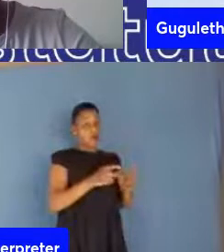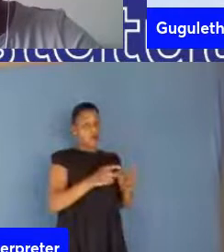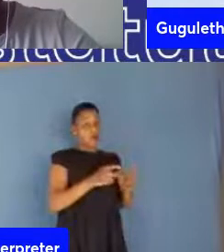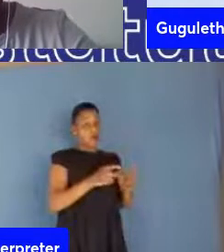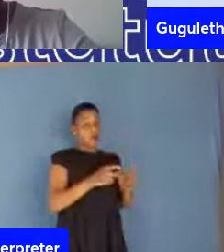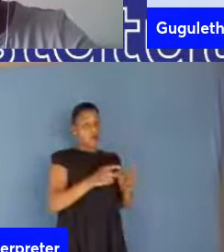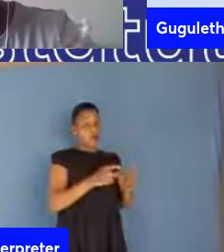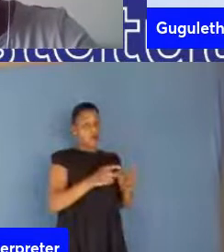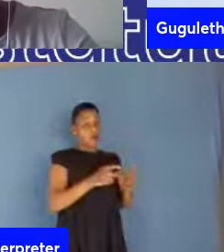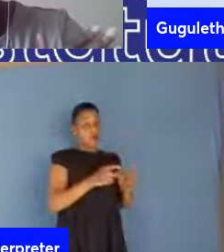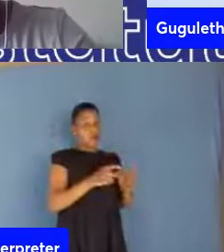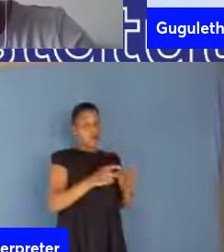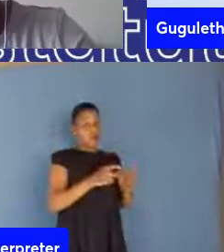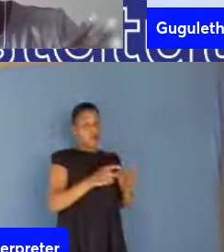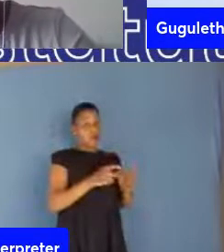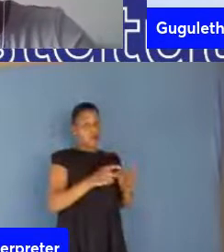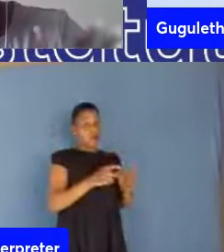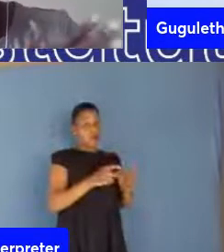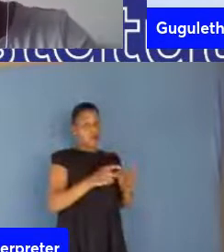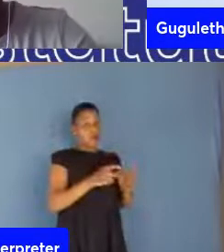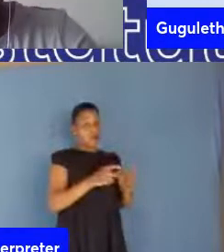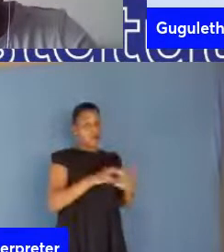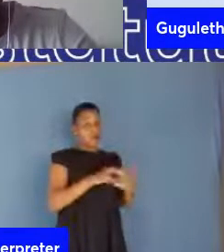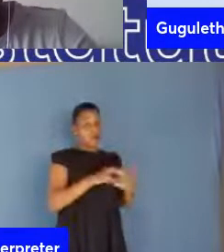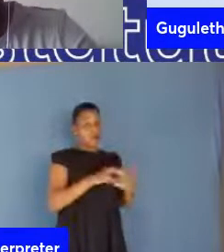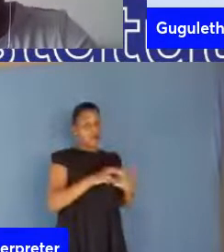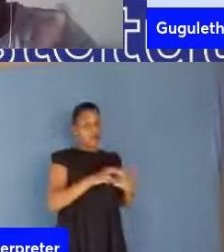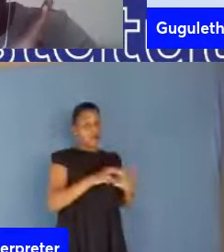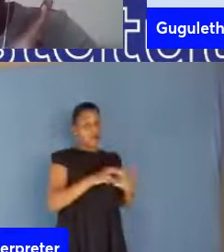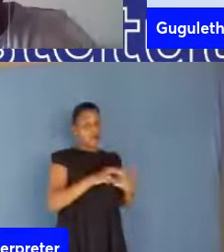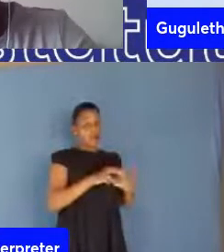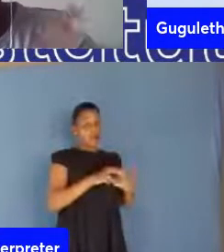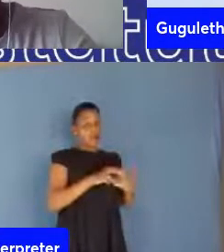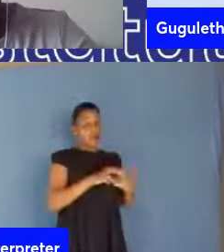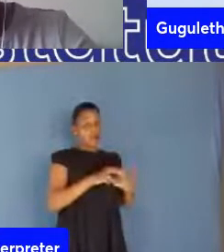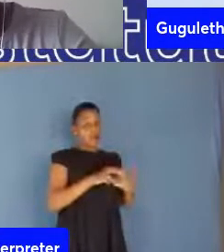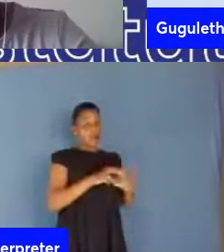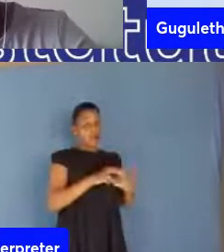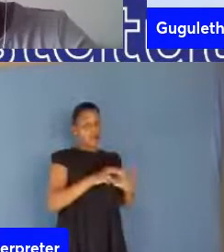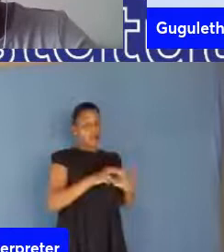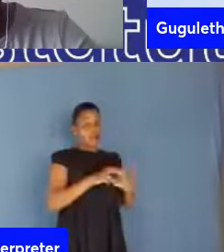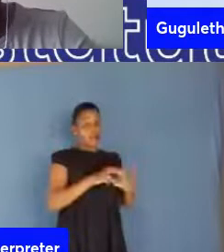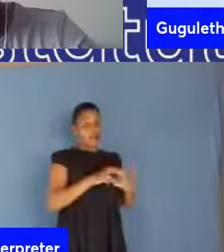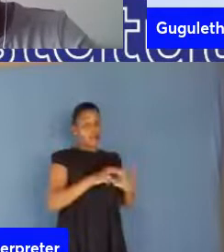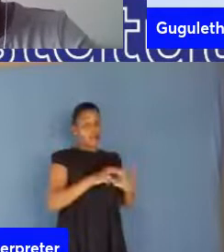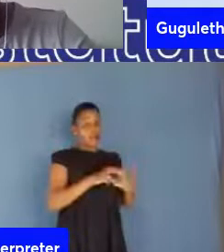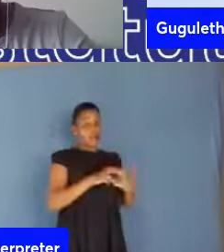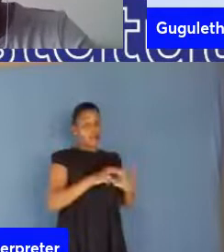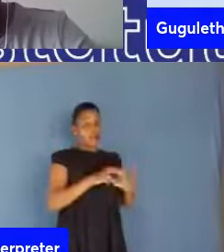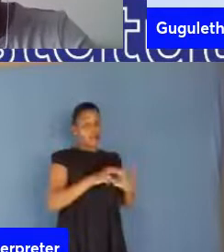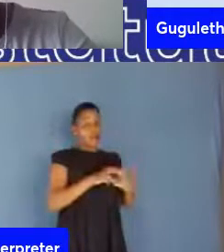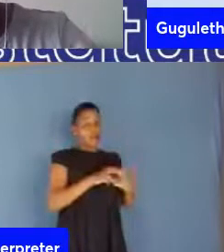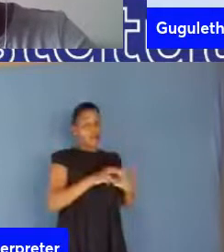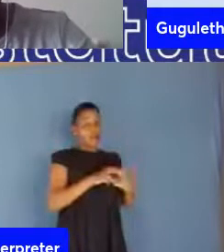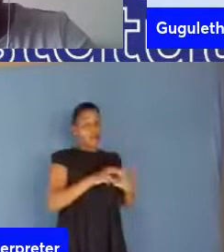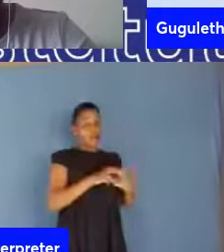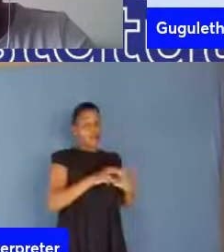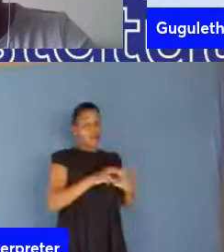questions now. But remember to continue sending in those questions using the hashtag Day of the Girl,